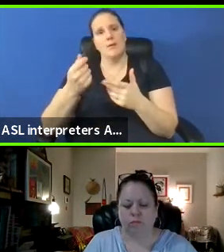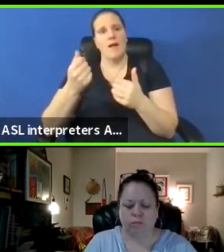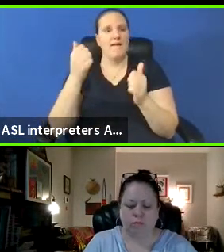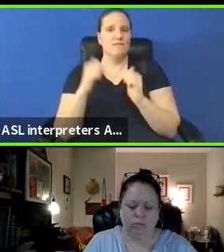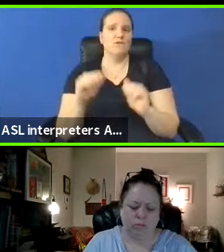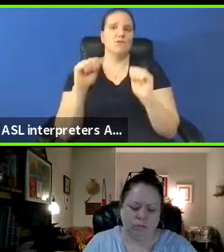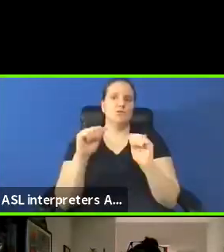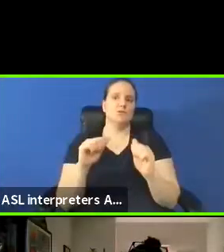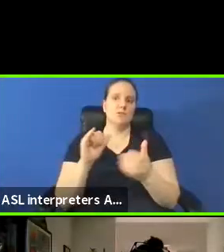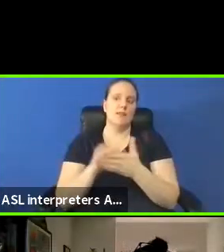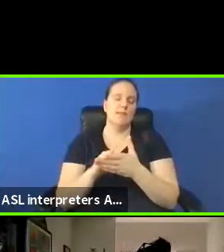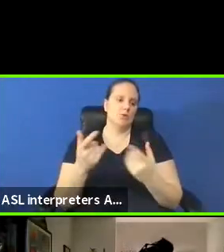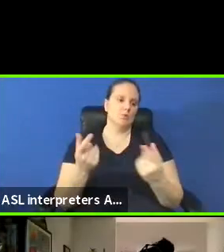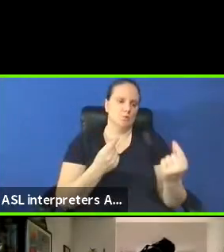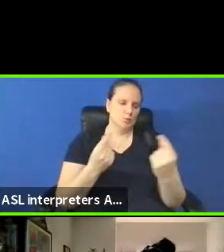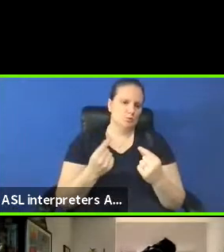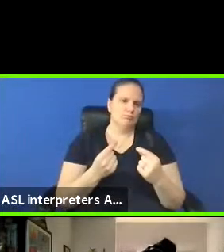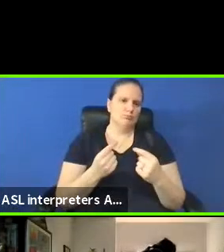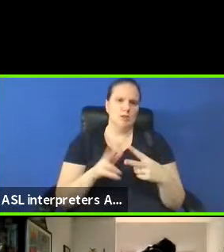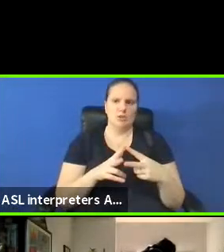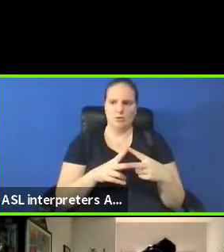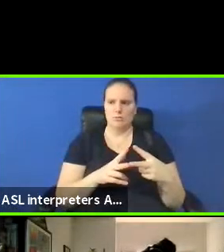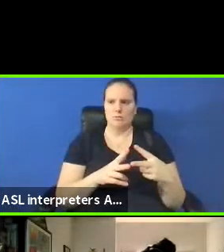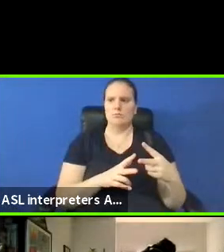that they have either